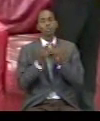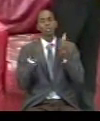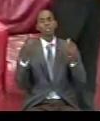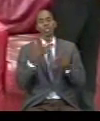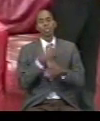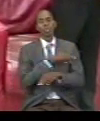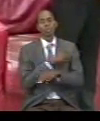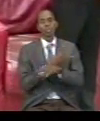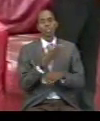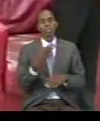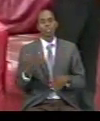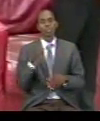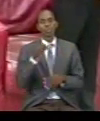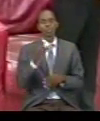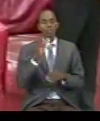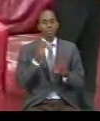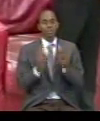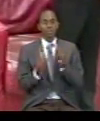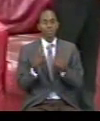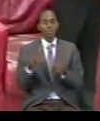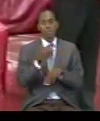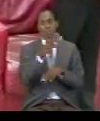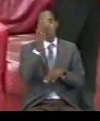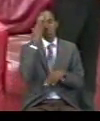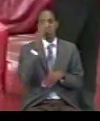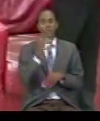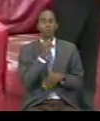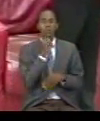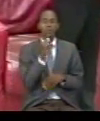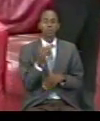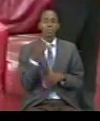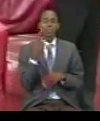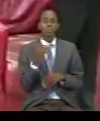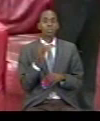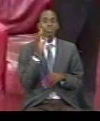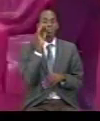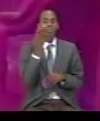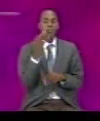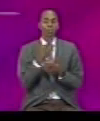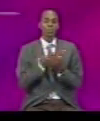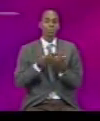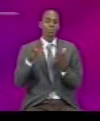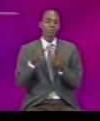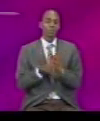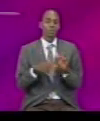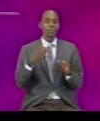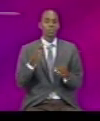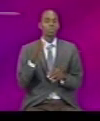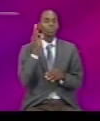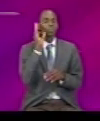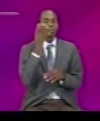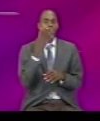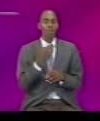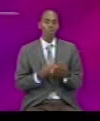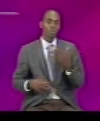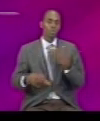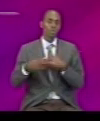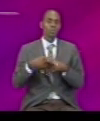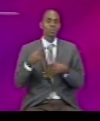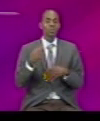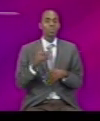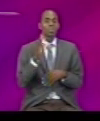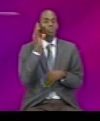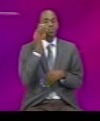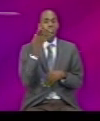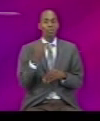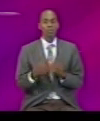Is the fruit of righteousness, the fruit of resurrection, the fruit of revelation, and the